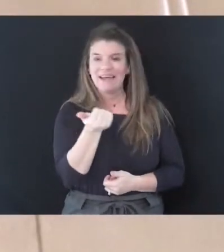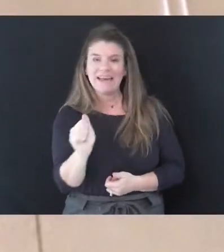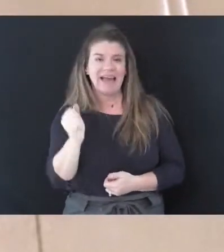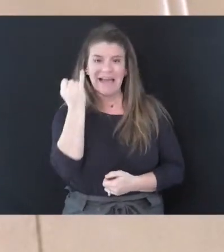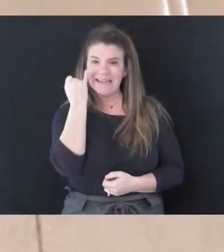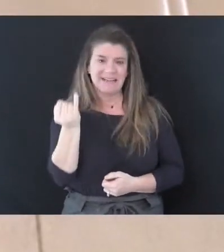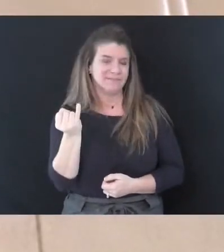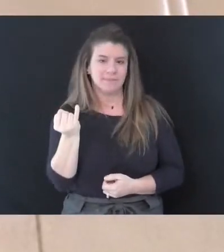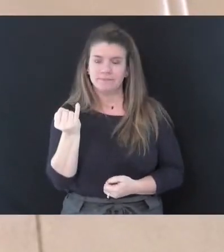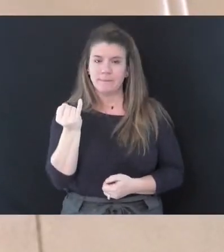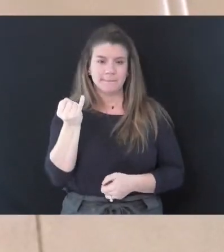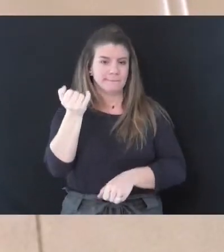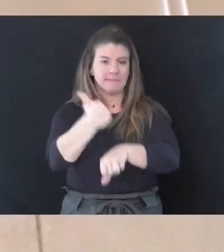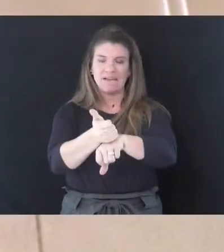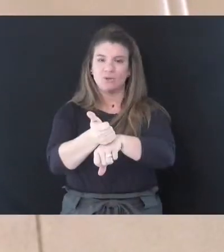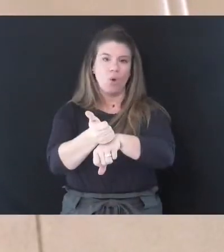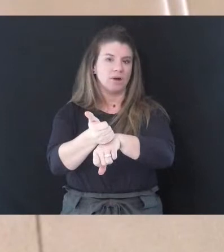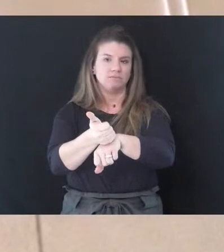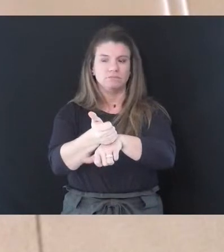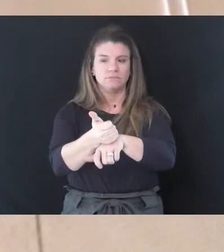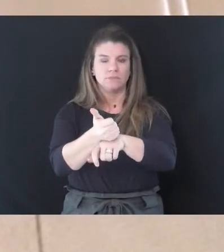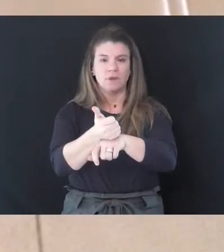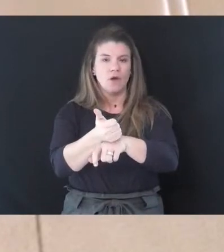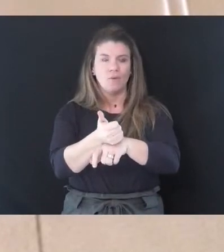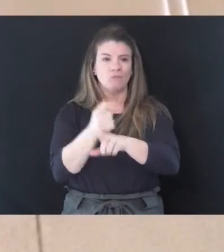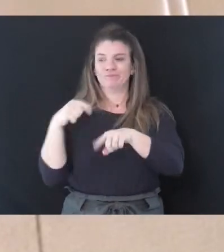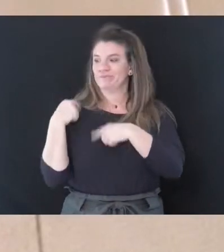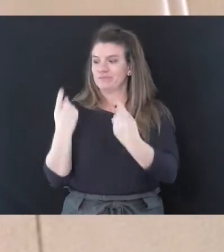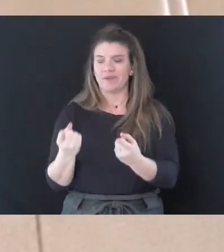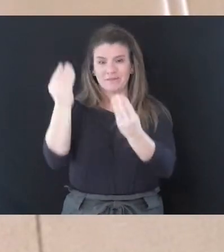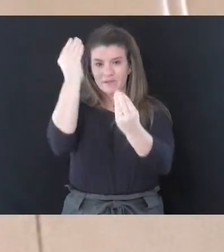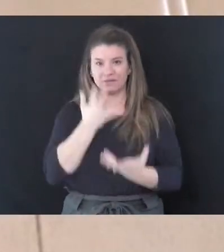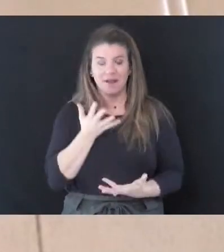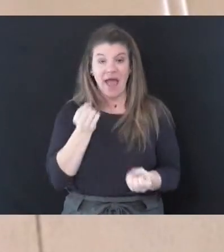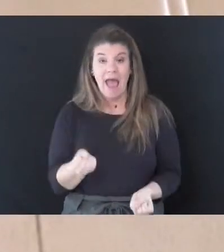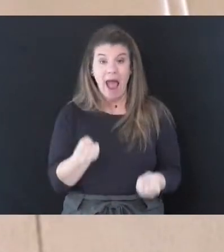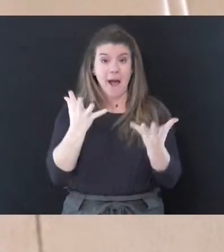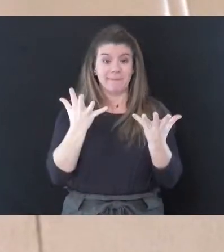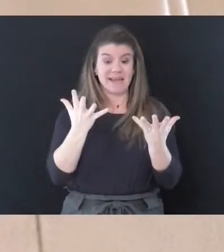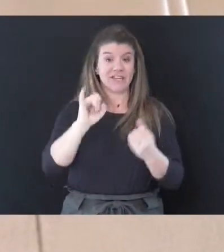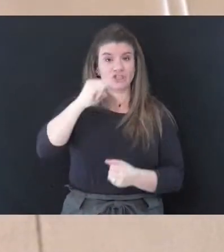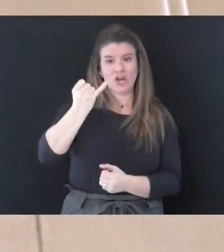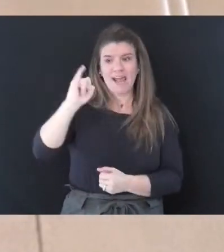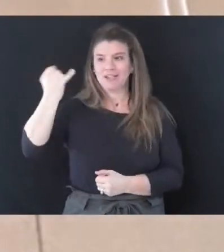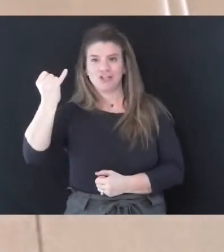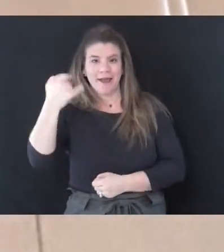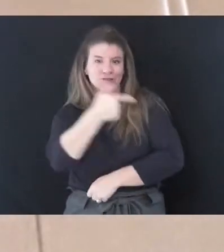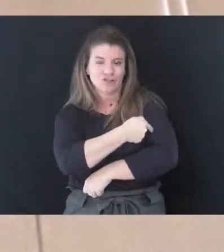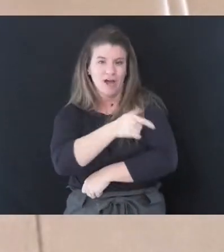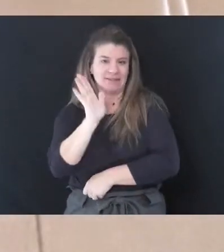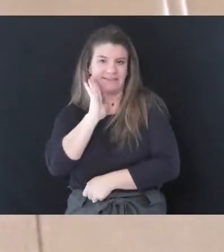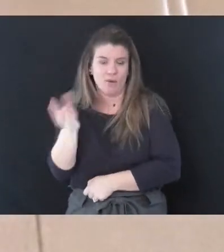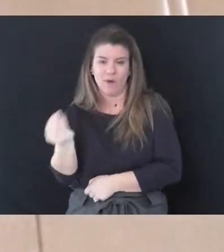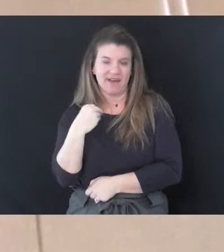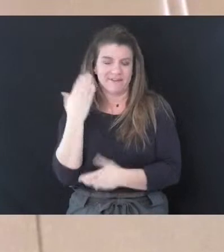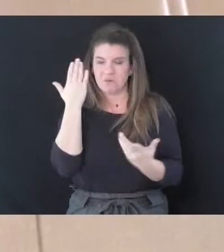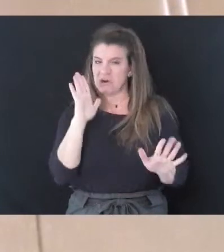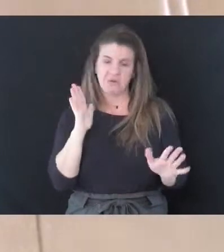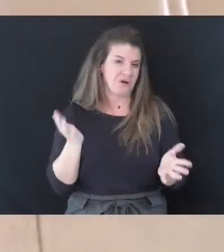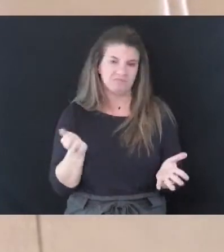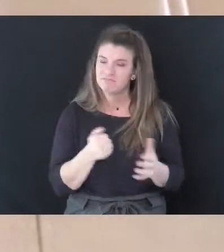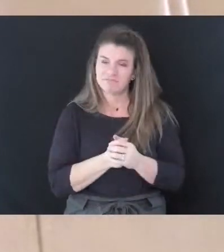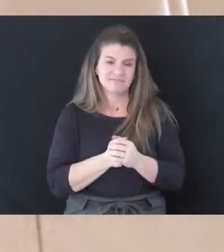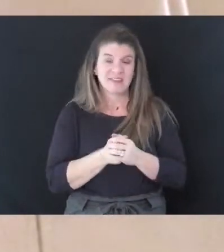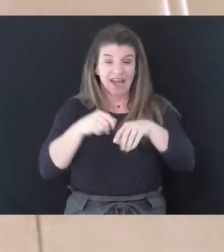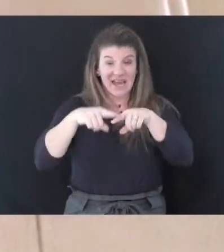indication based on what we know at this point how many J&J shots we would get. It